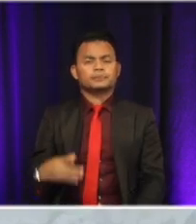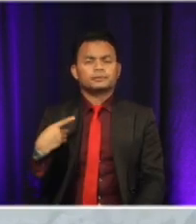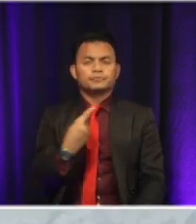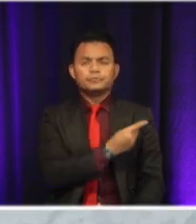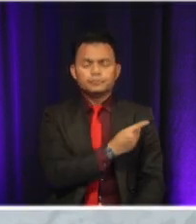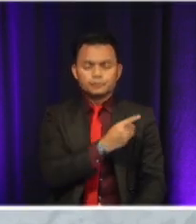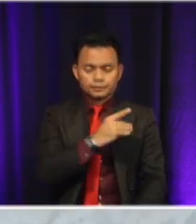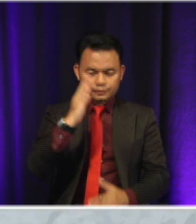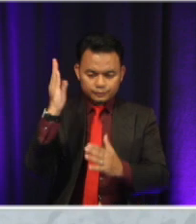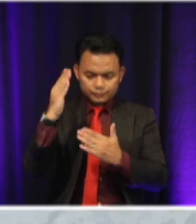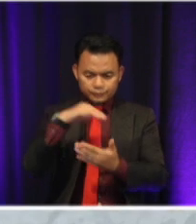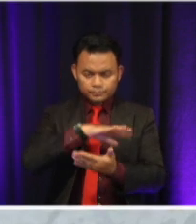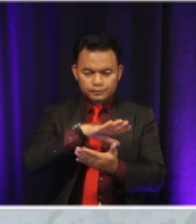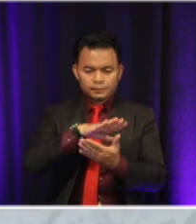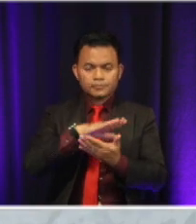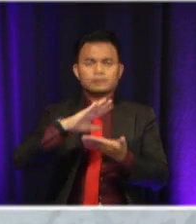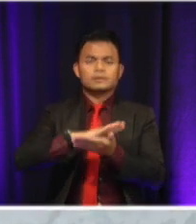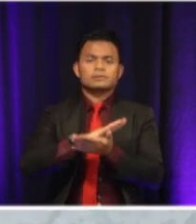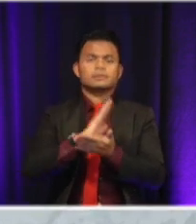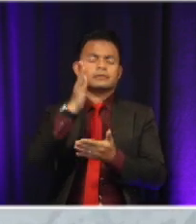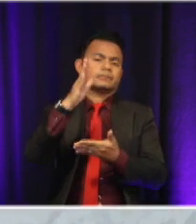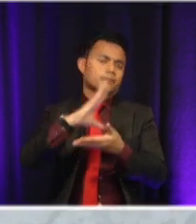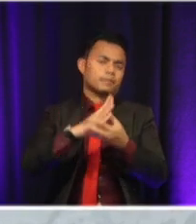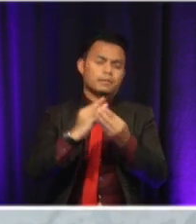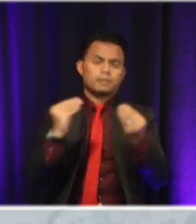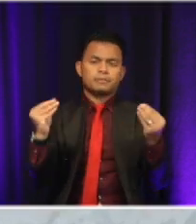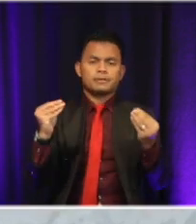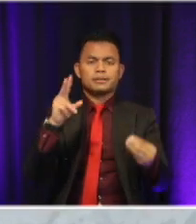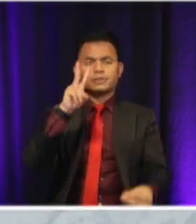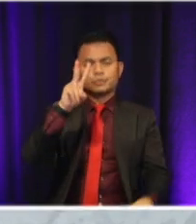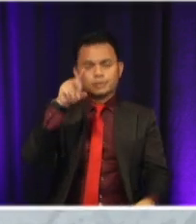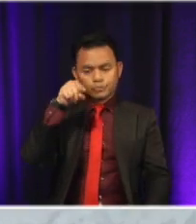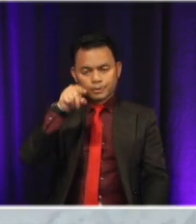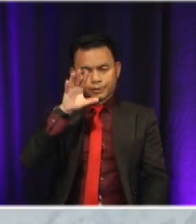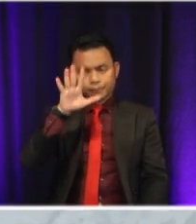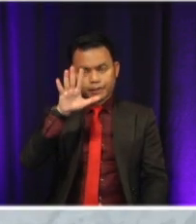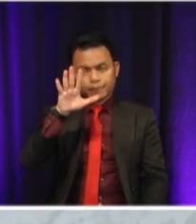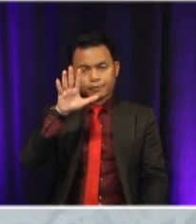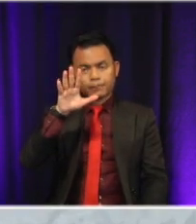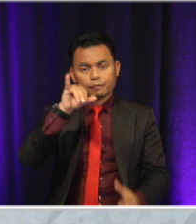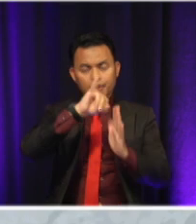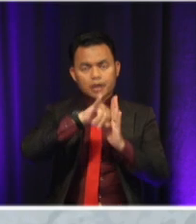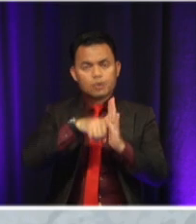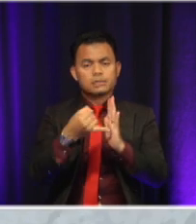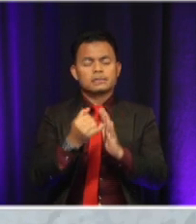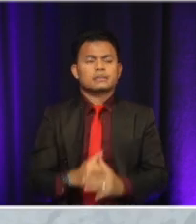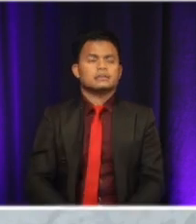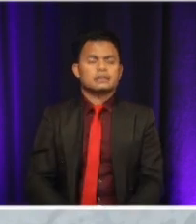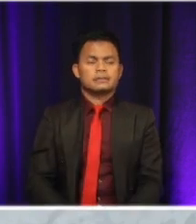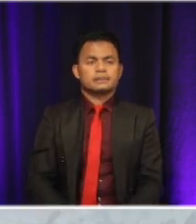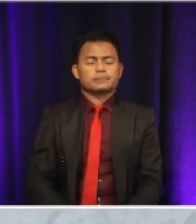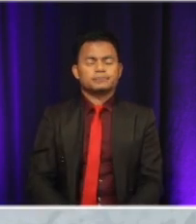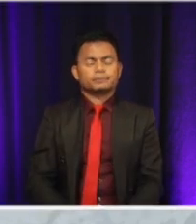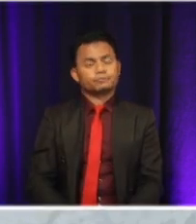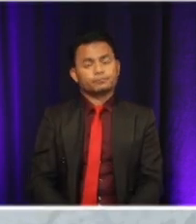hours. So that actually leaves candidates with only 40